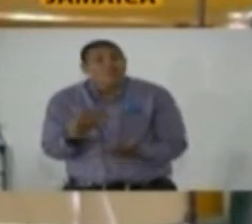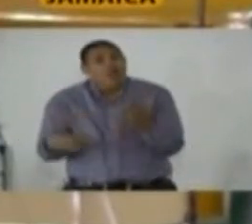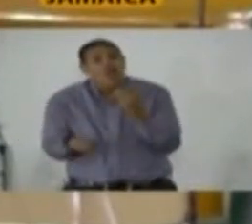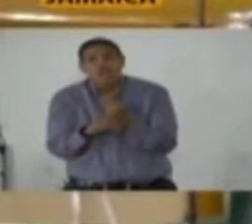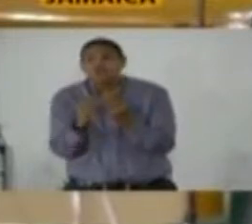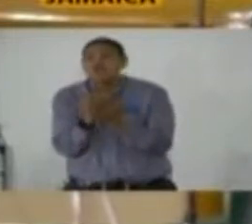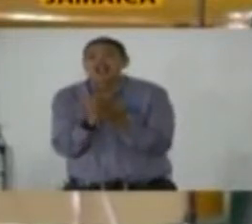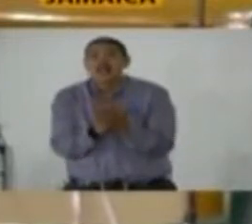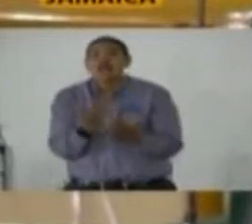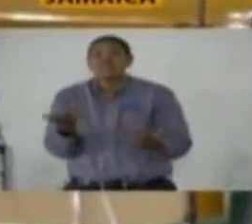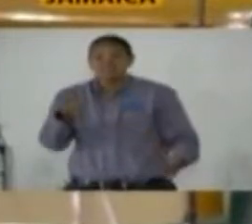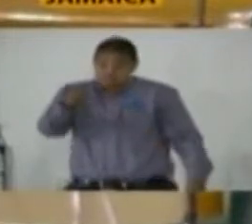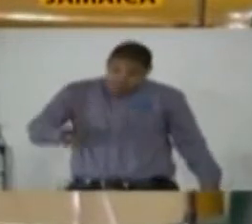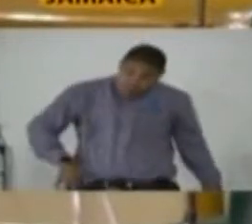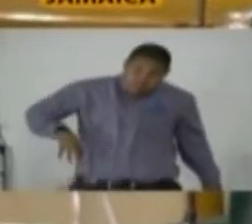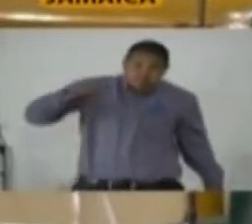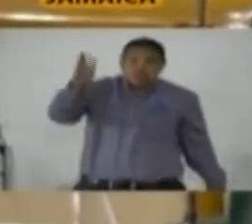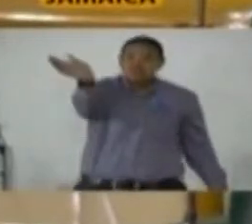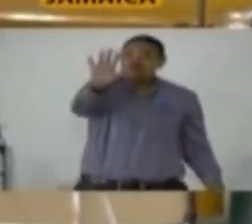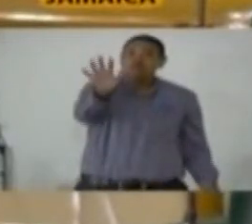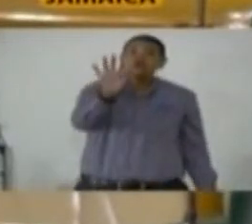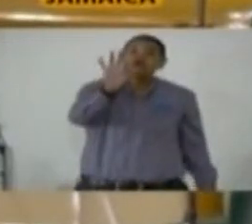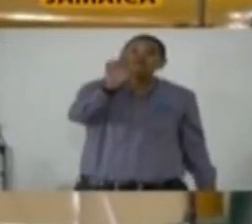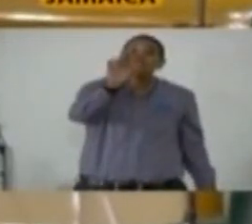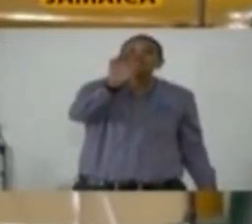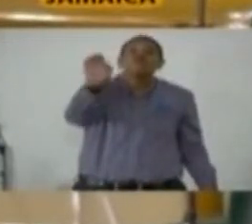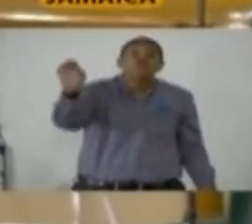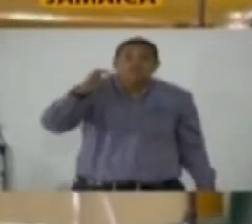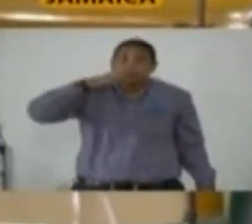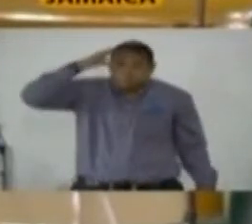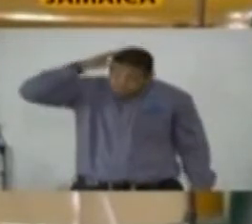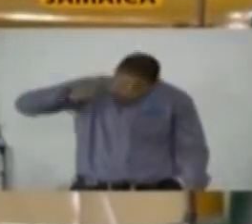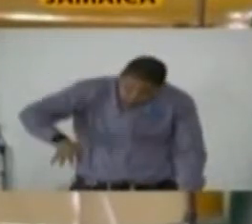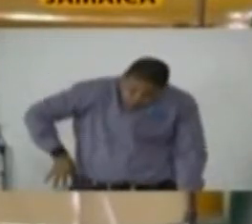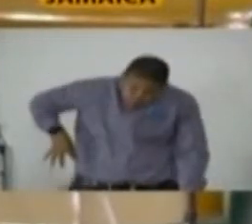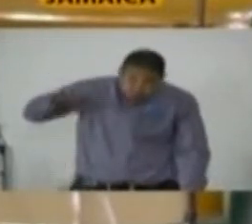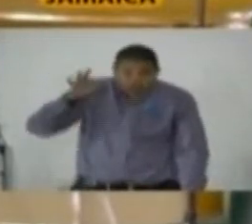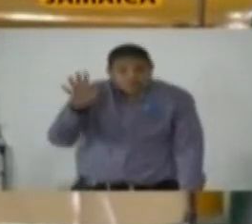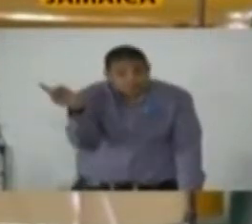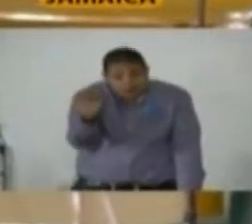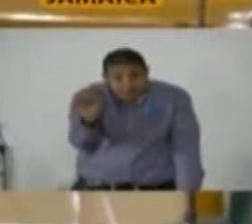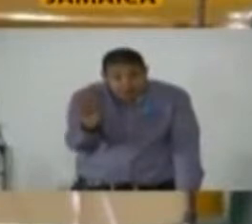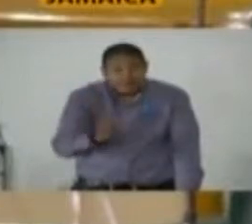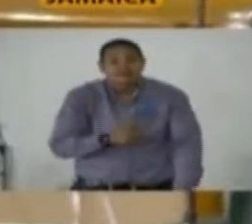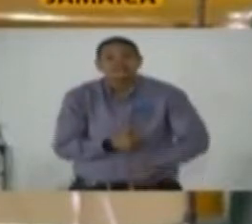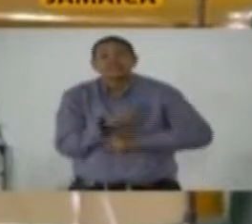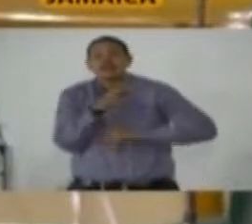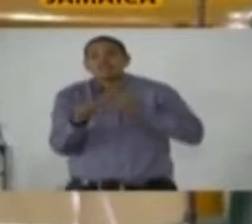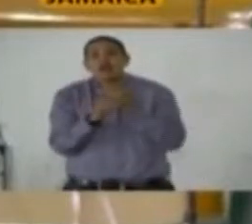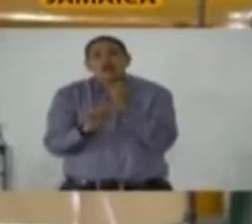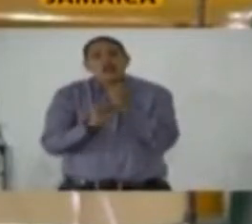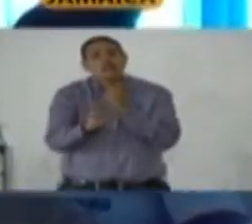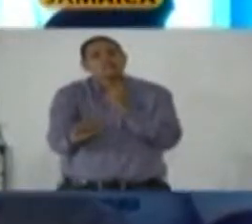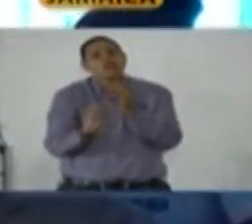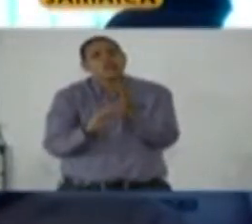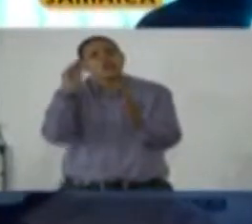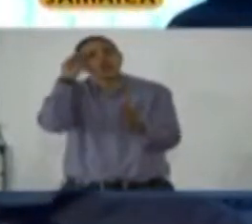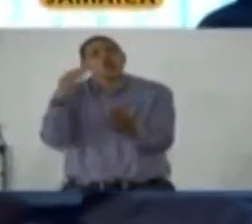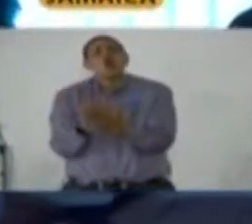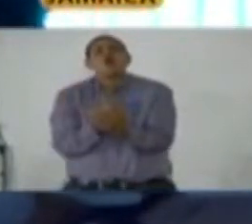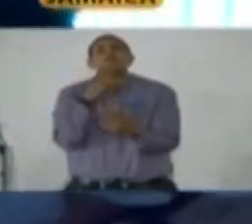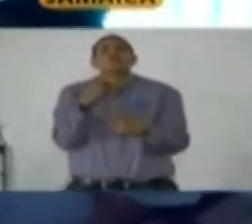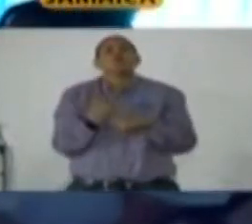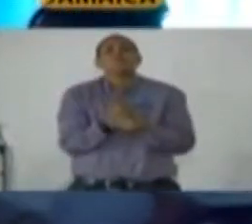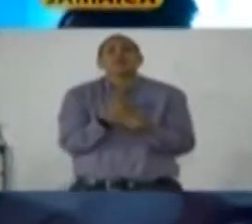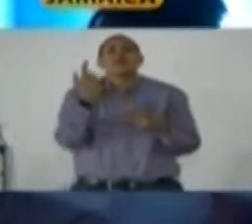no extra cost or no cost to the parents, as it is through extended learning opportunities that we will begin to make up